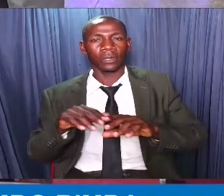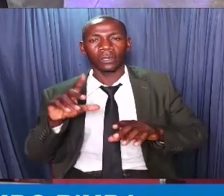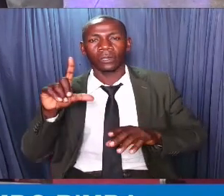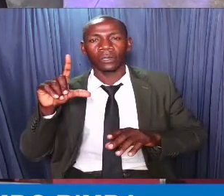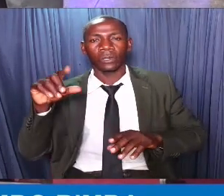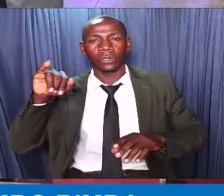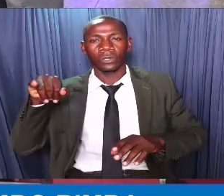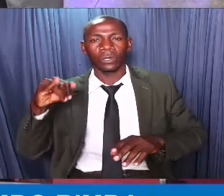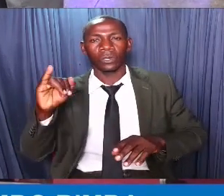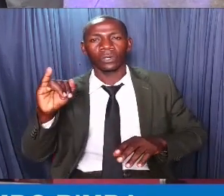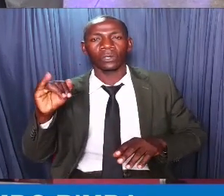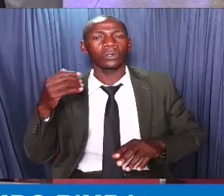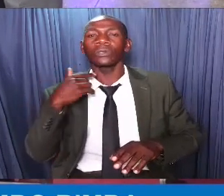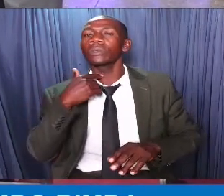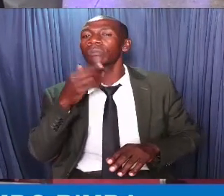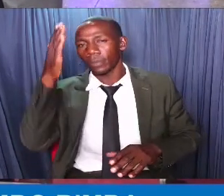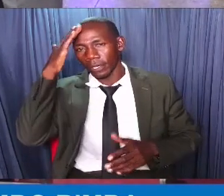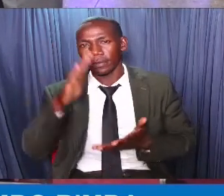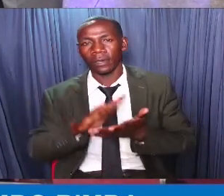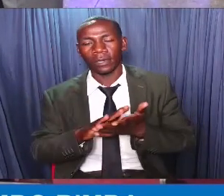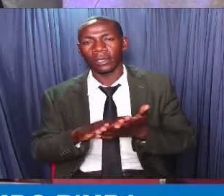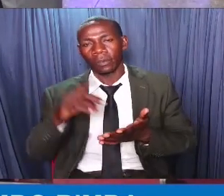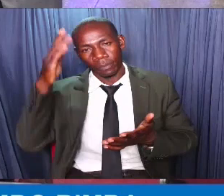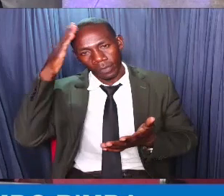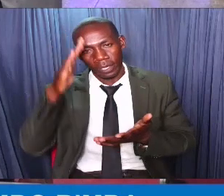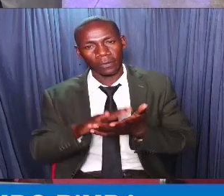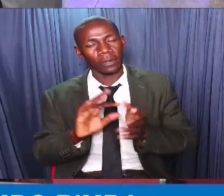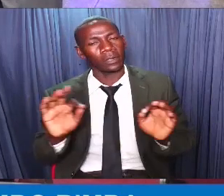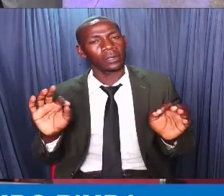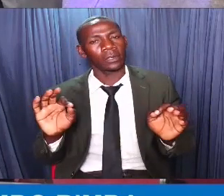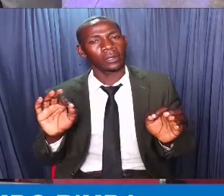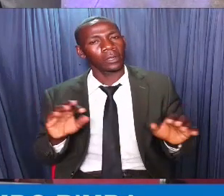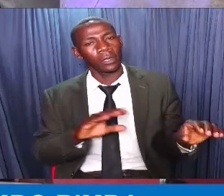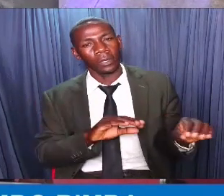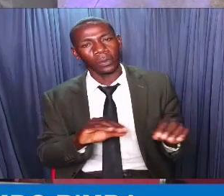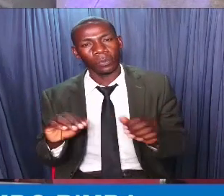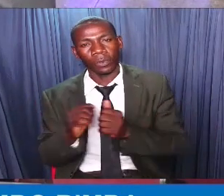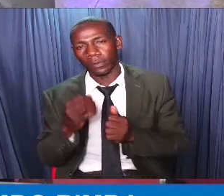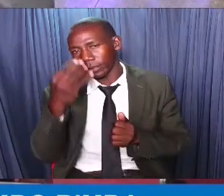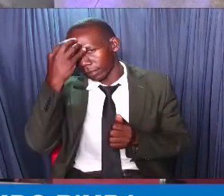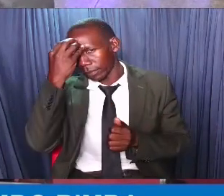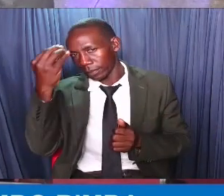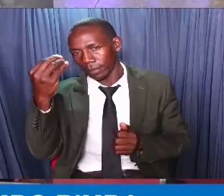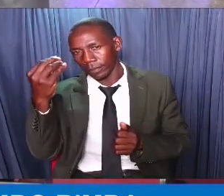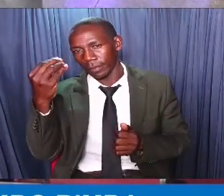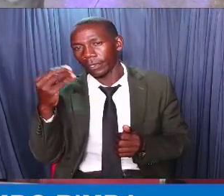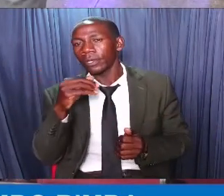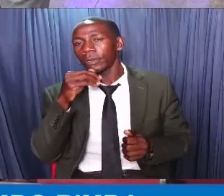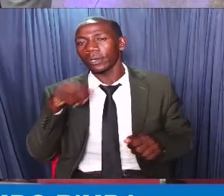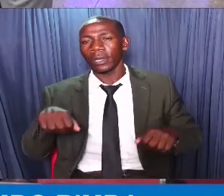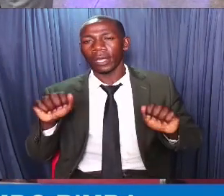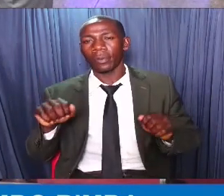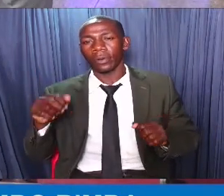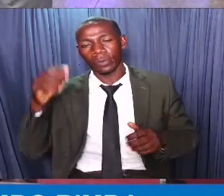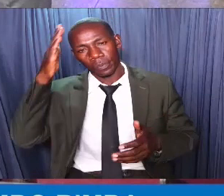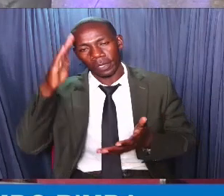He was angry. Hakusadiki. He didn't trust in that. Hakuamini. He didn't believe. Akaondoka na hasira. He left angry. Hakujaliwa kuamini. He was